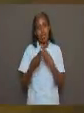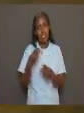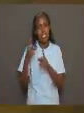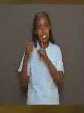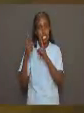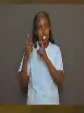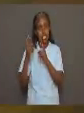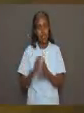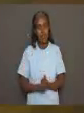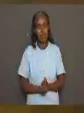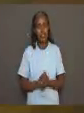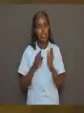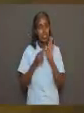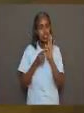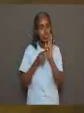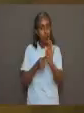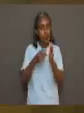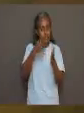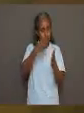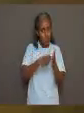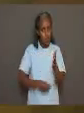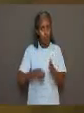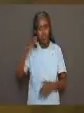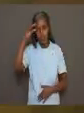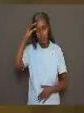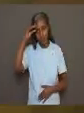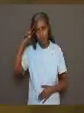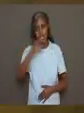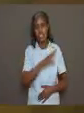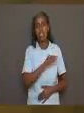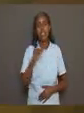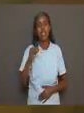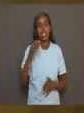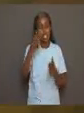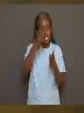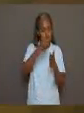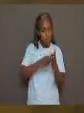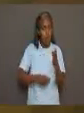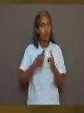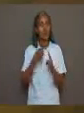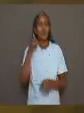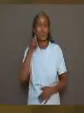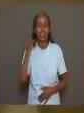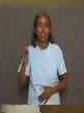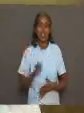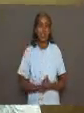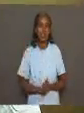test show scores for boys and scores for girls.